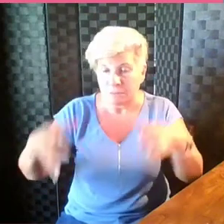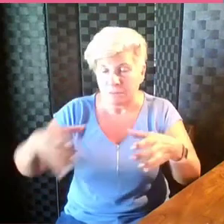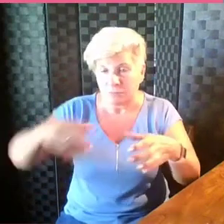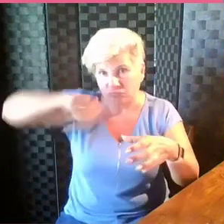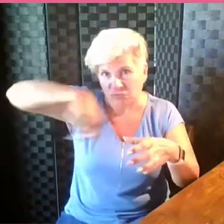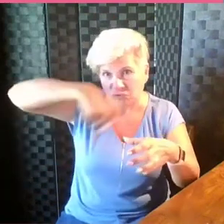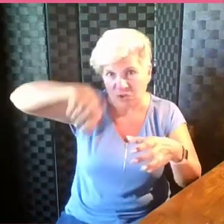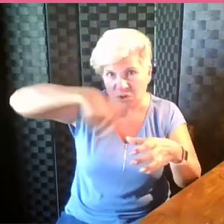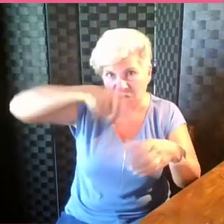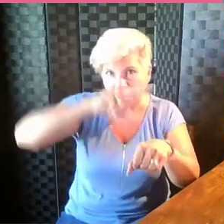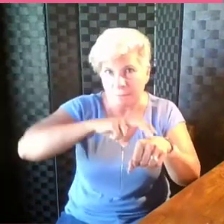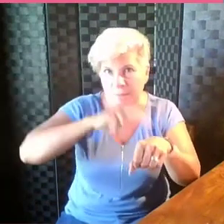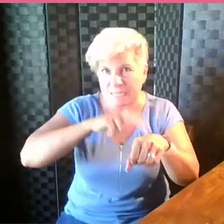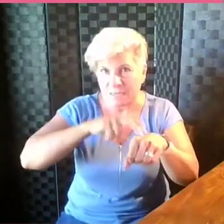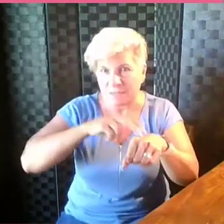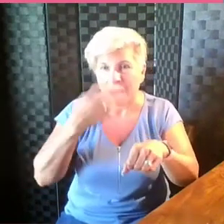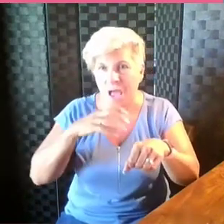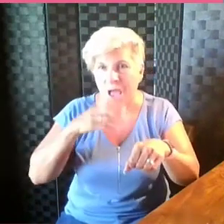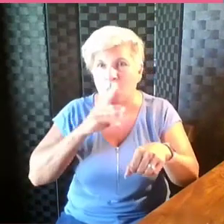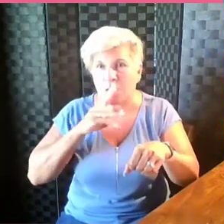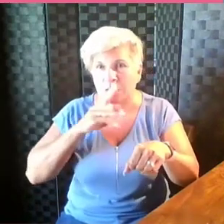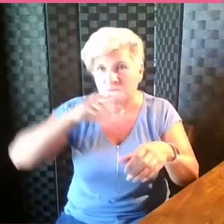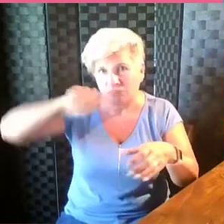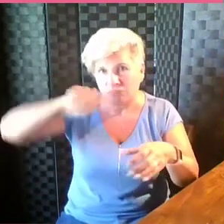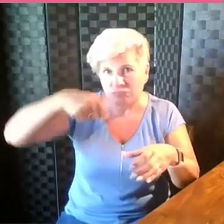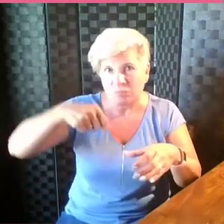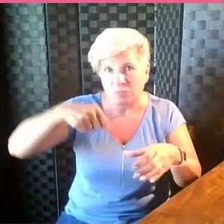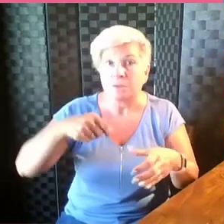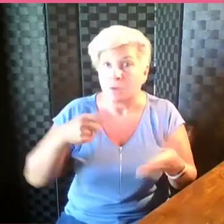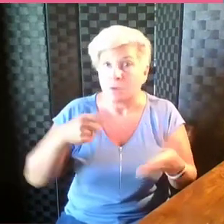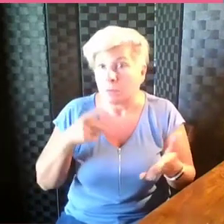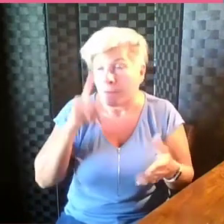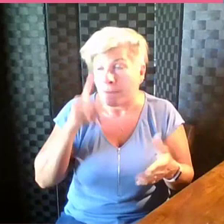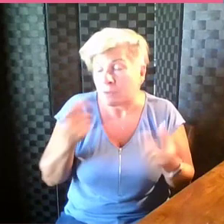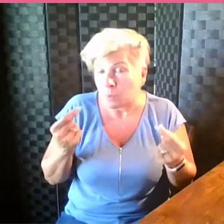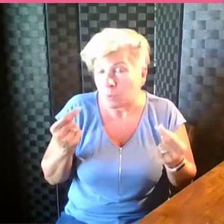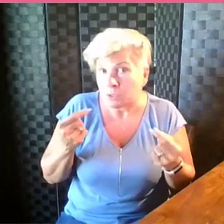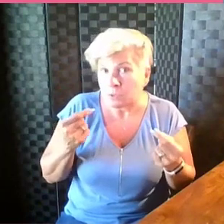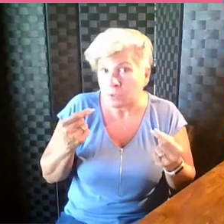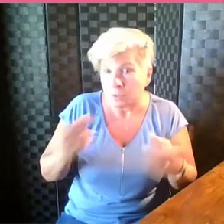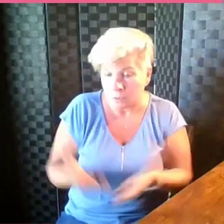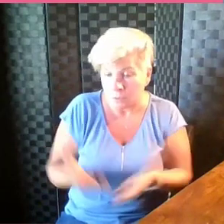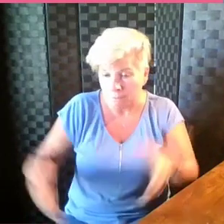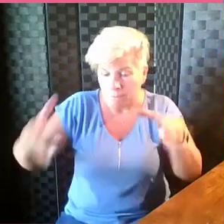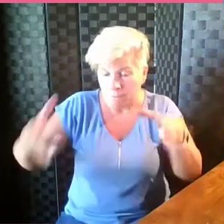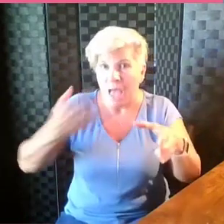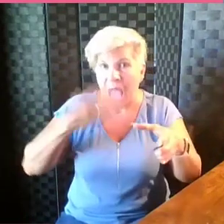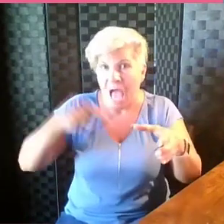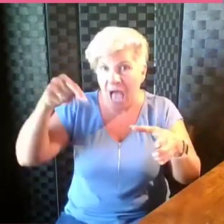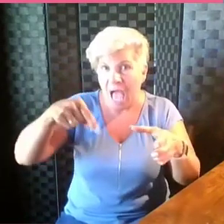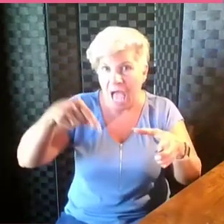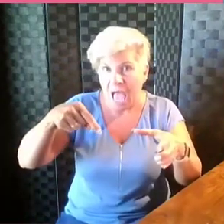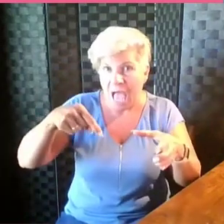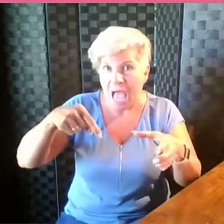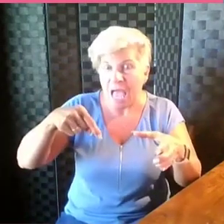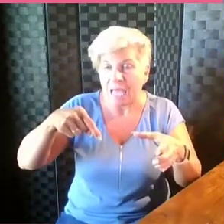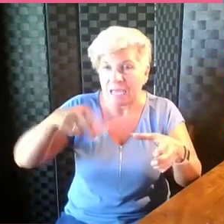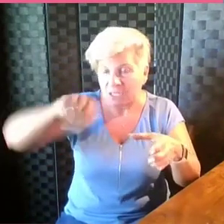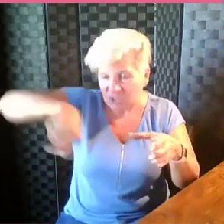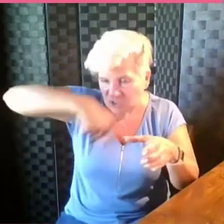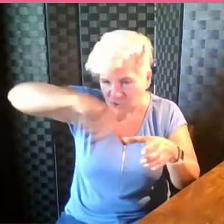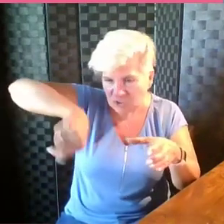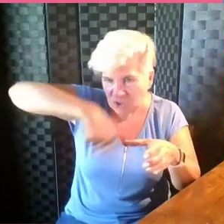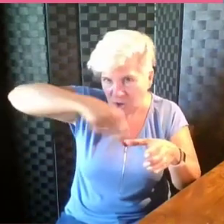So literally, the mouse has a big pan of hot water and is stirring the potatoes in the hot